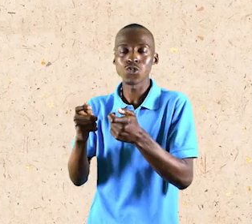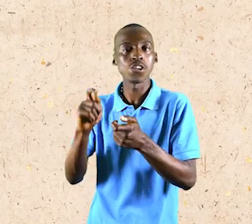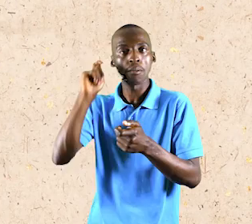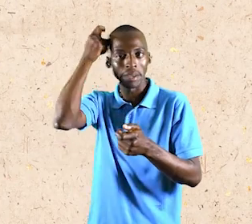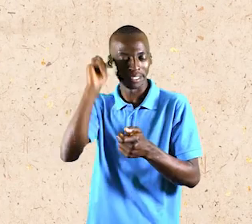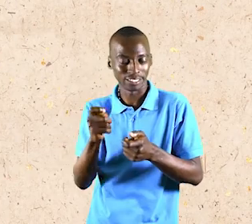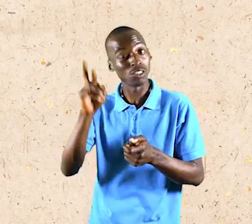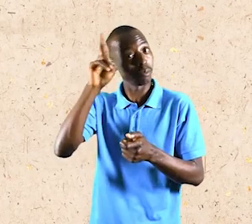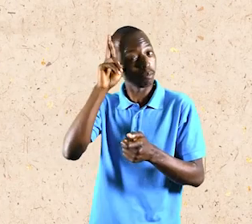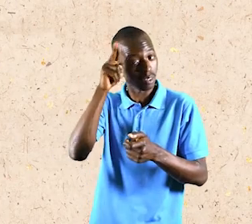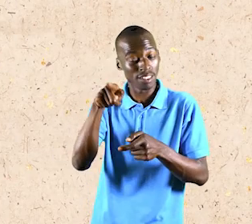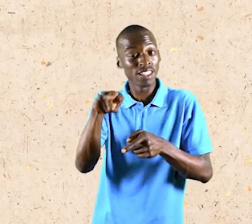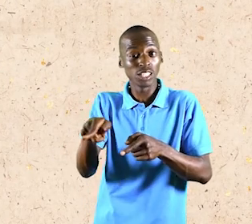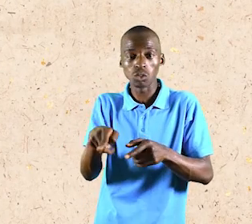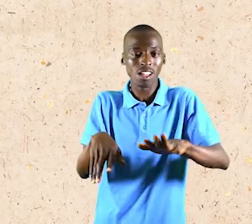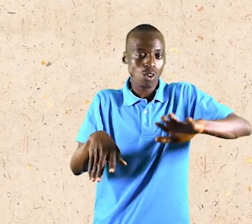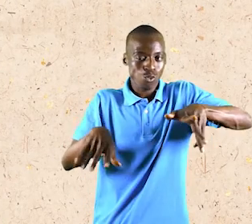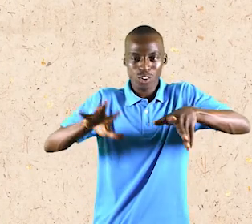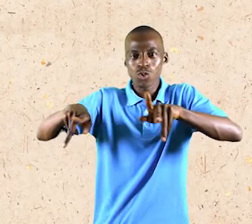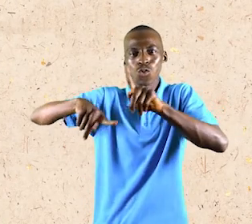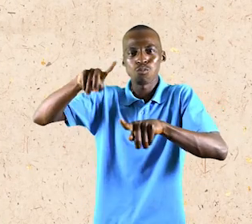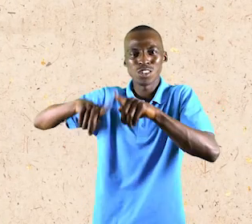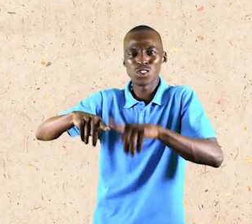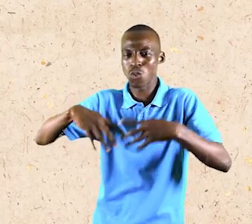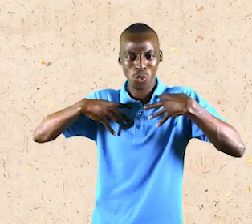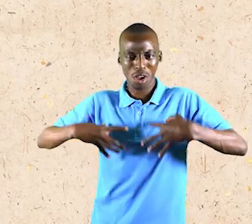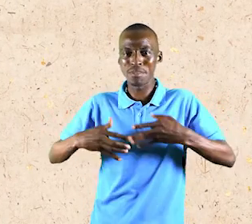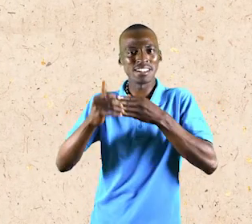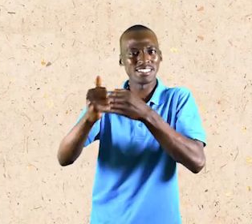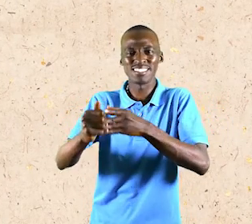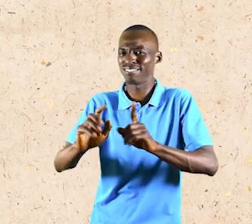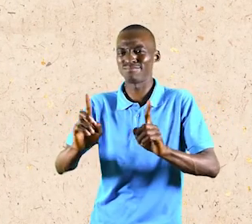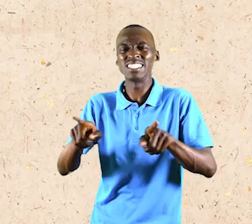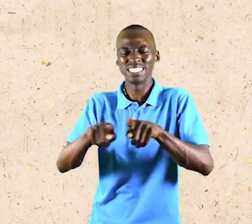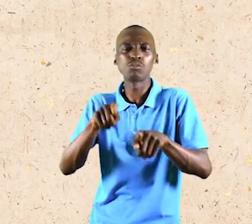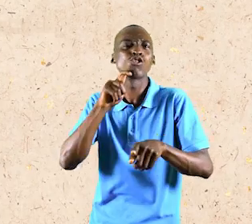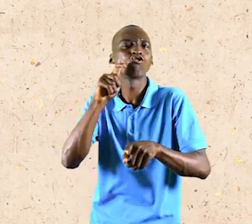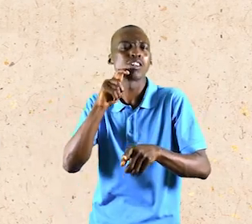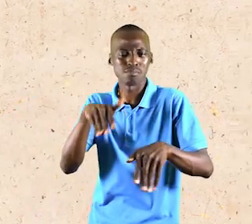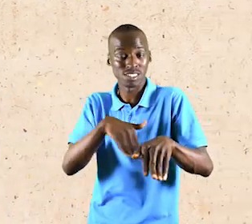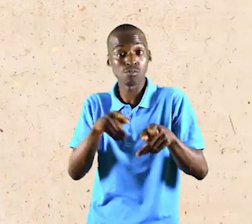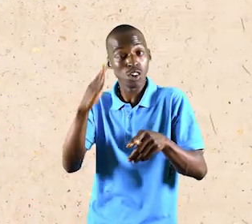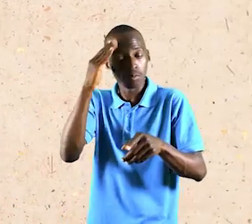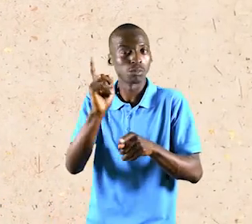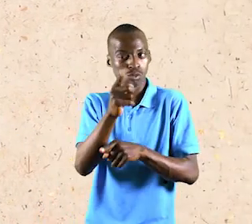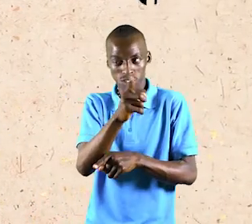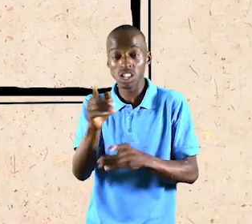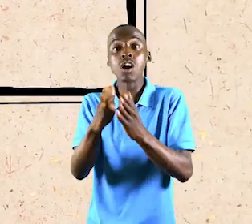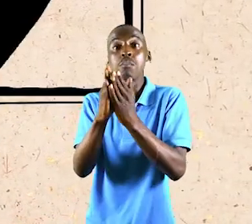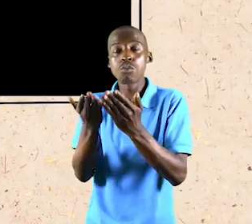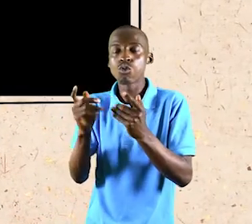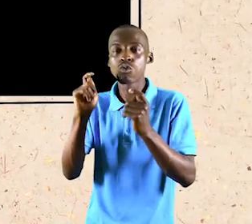of a courtroom. These were regional political military leaders, more like a tribal chieftain. And you need to be warned, the book